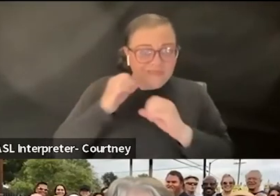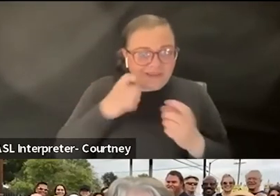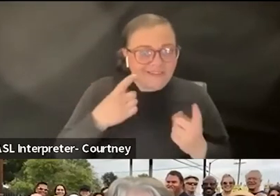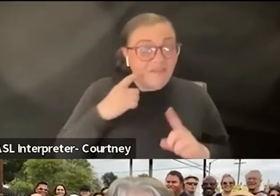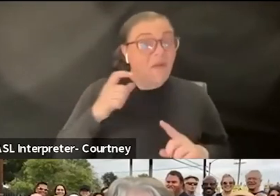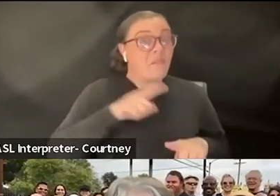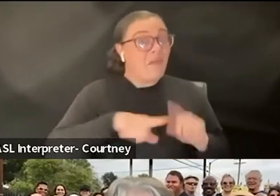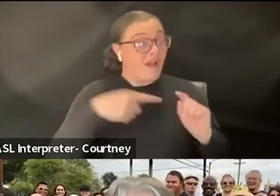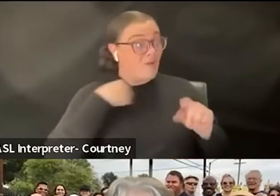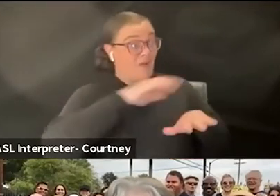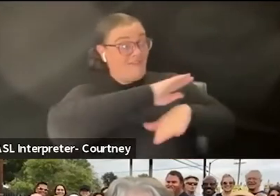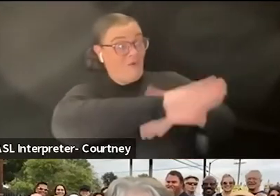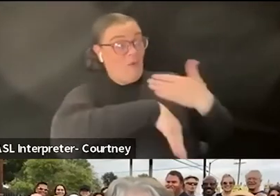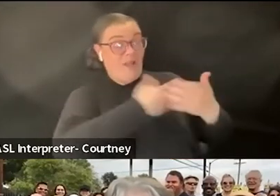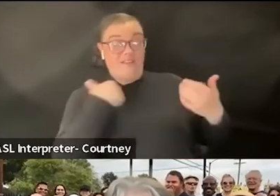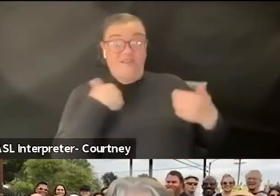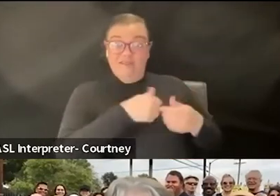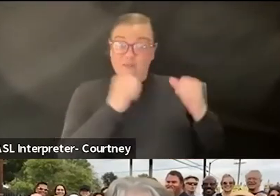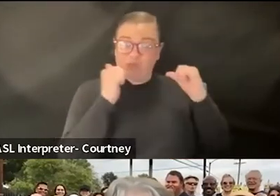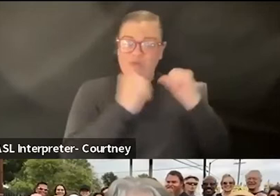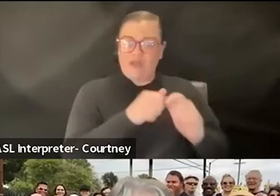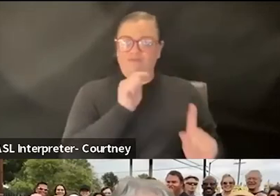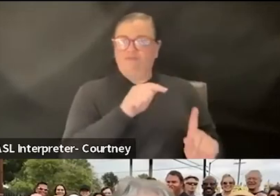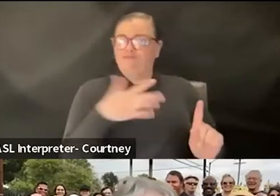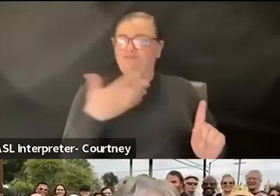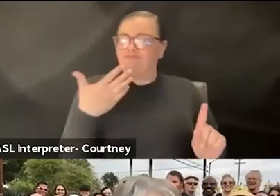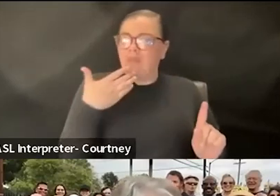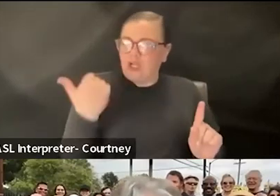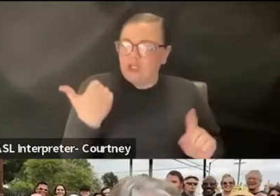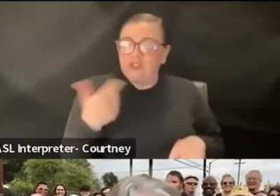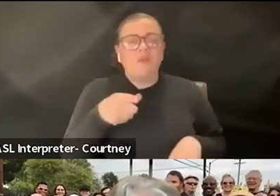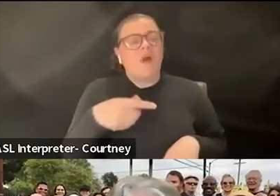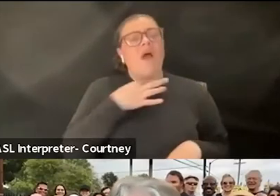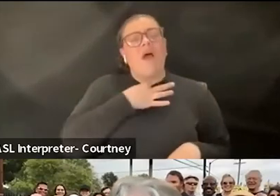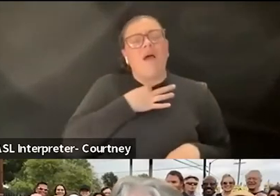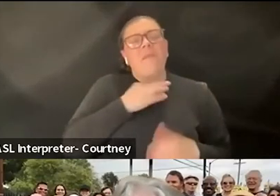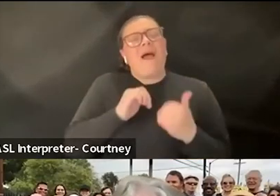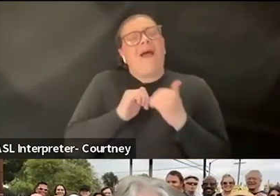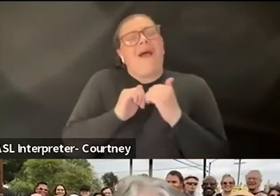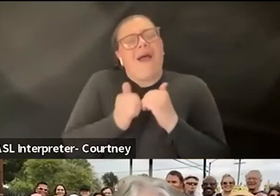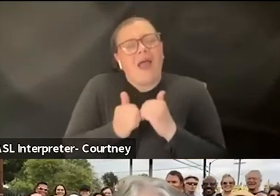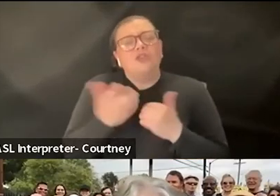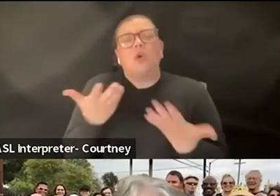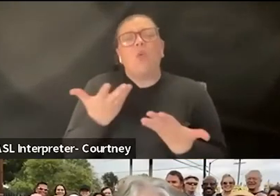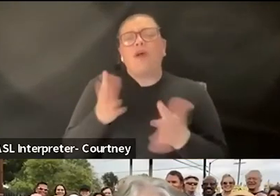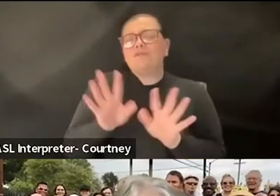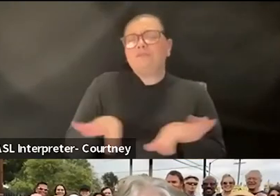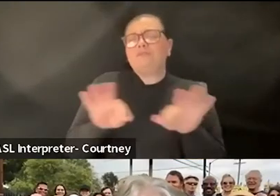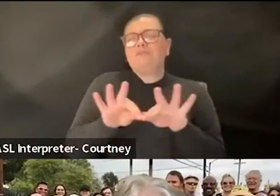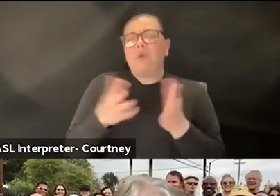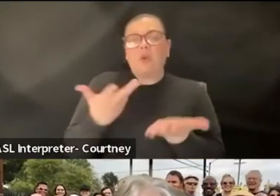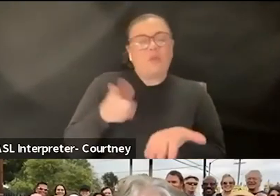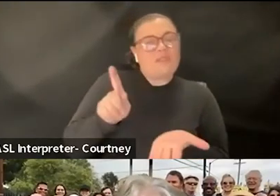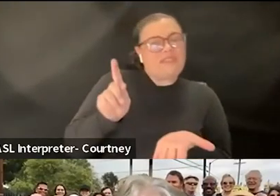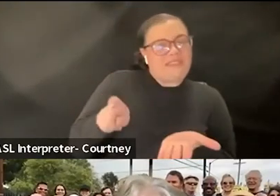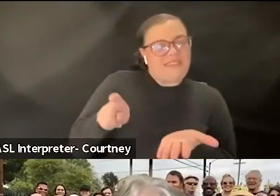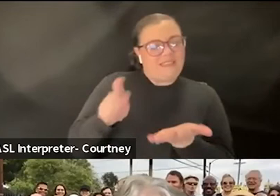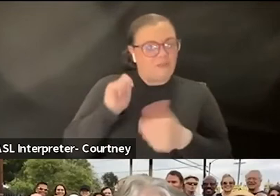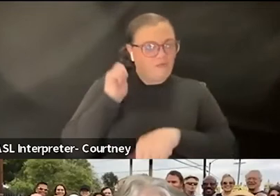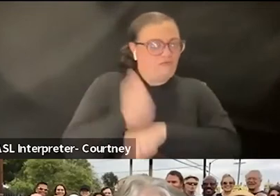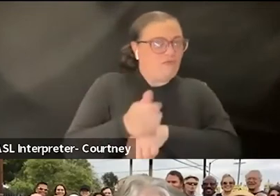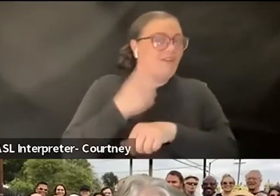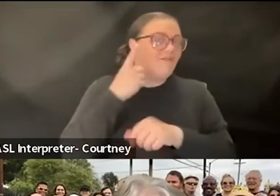how, you know, Ellen, let's start with you. What are the essential components to lay the groundwork for a